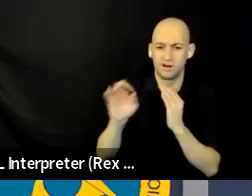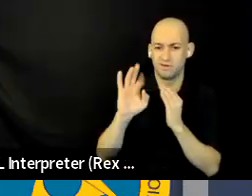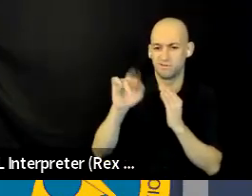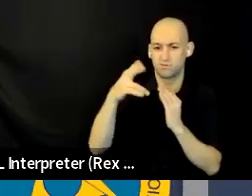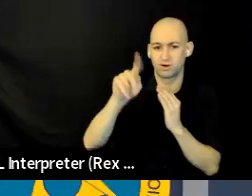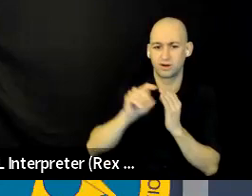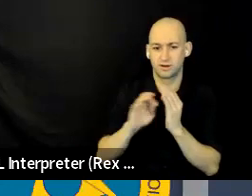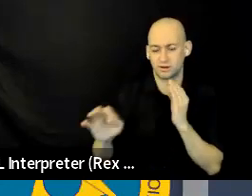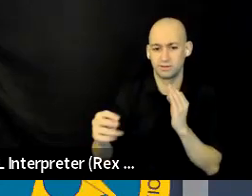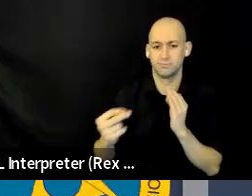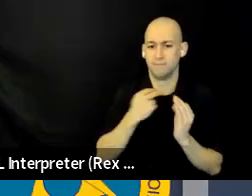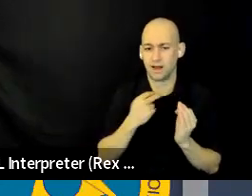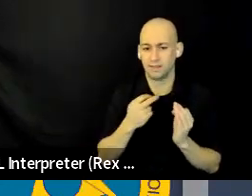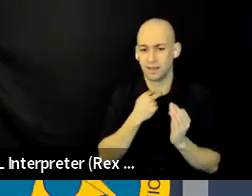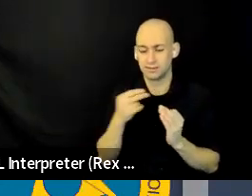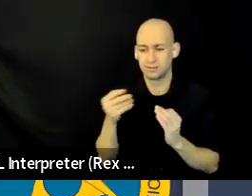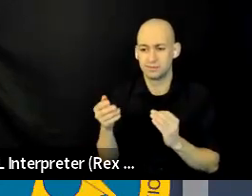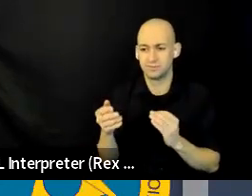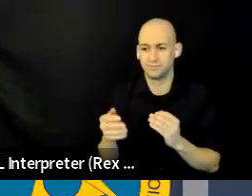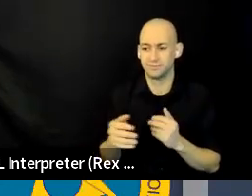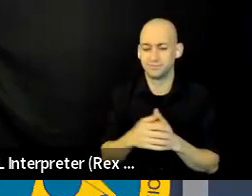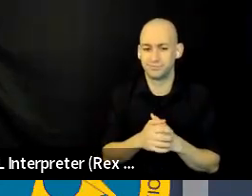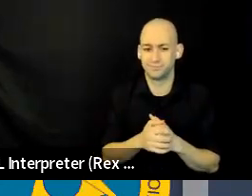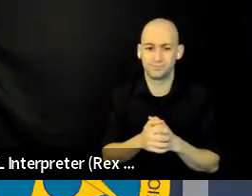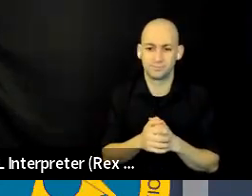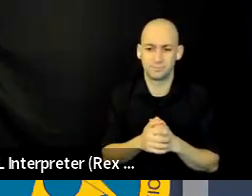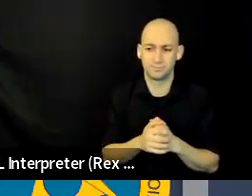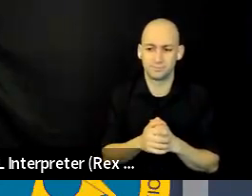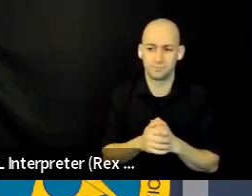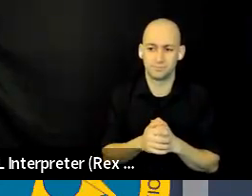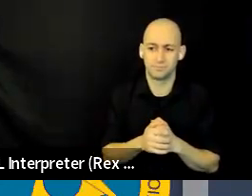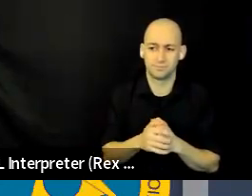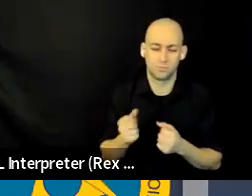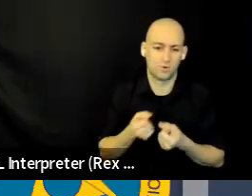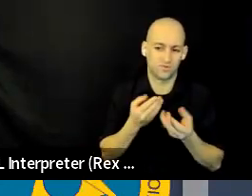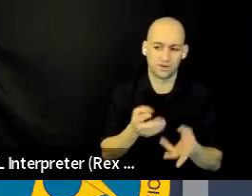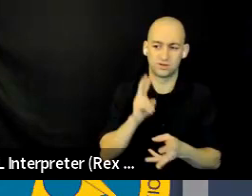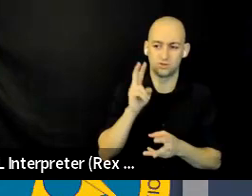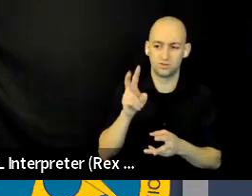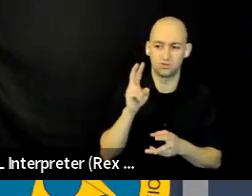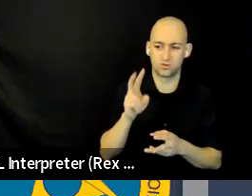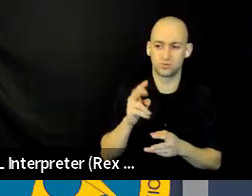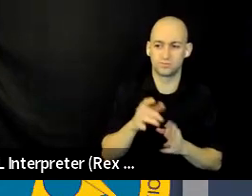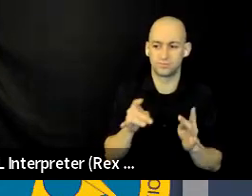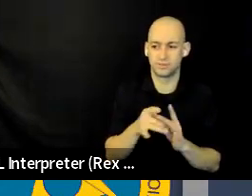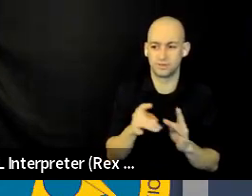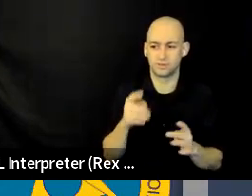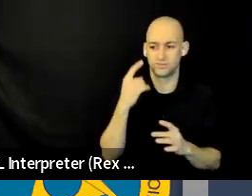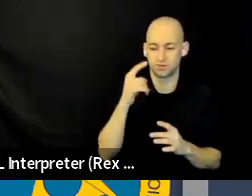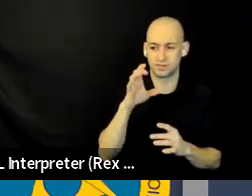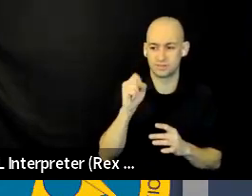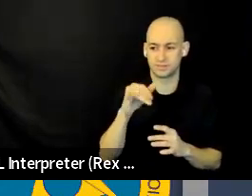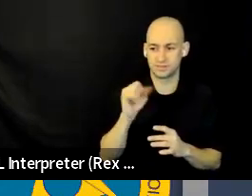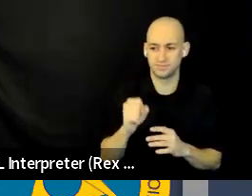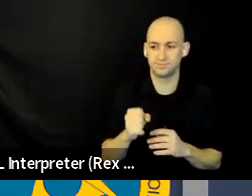not just dismissed. We have provided 2 sets of comments on CSIS explaining the